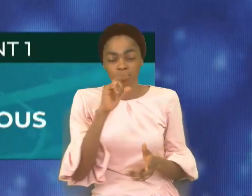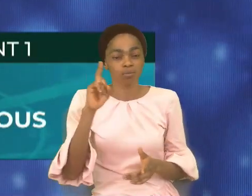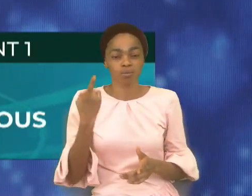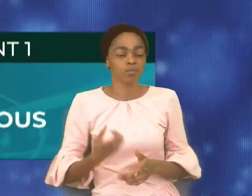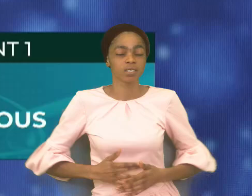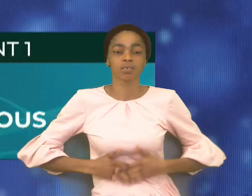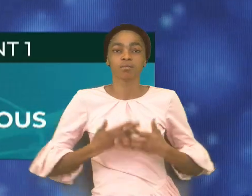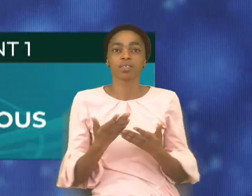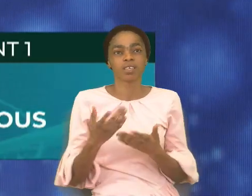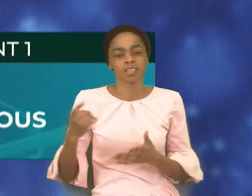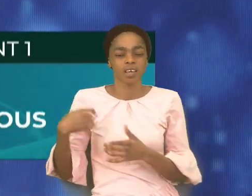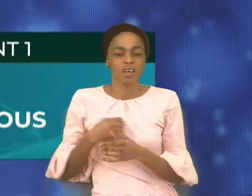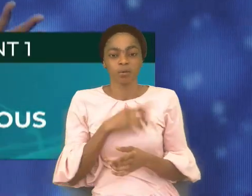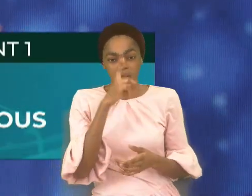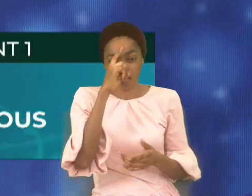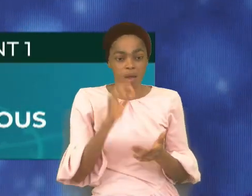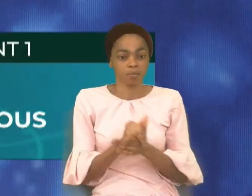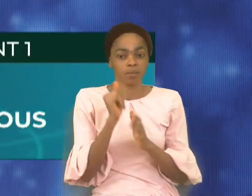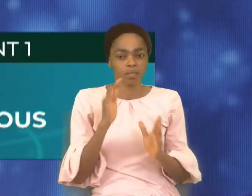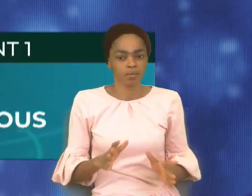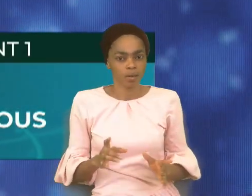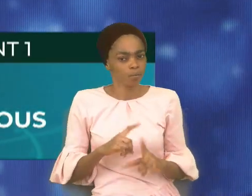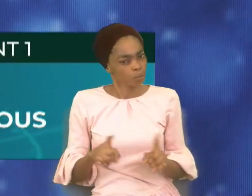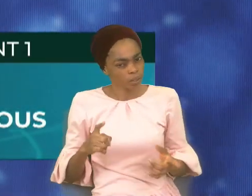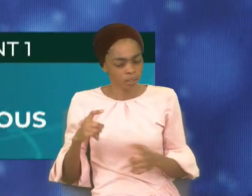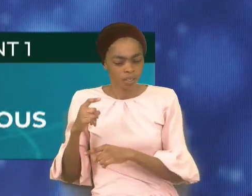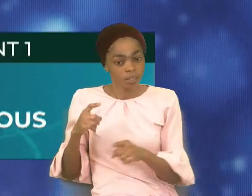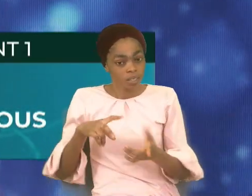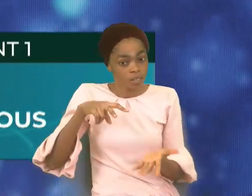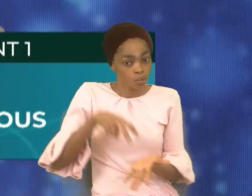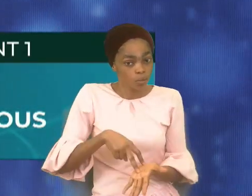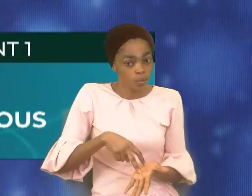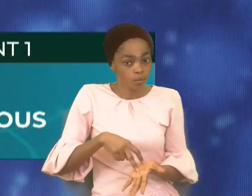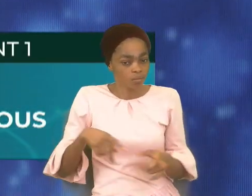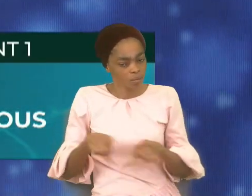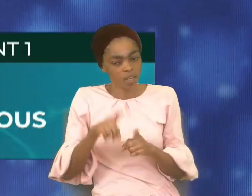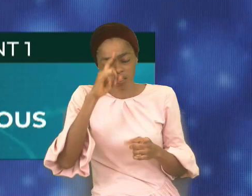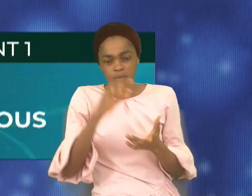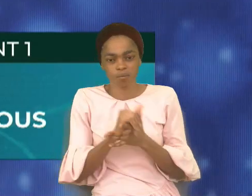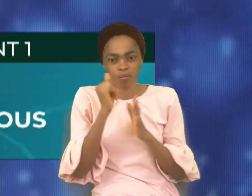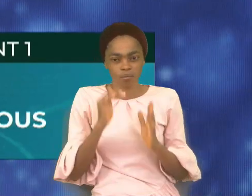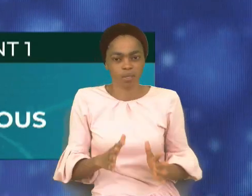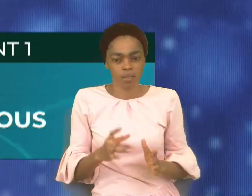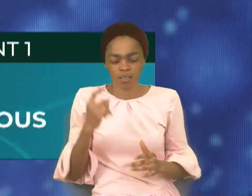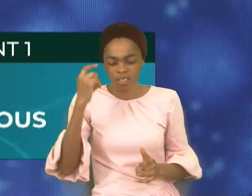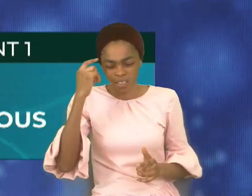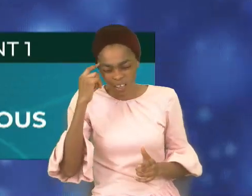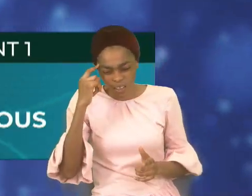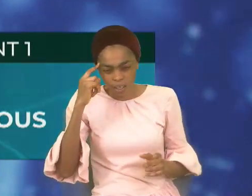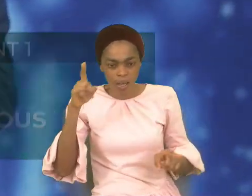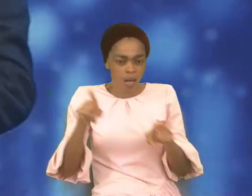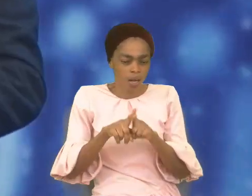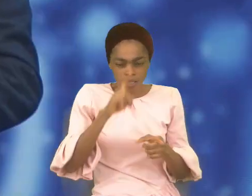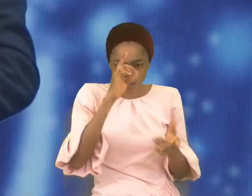as believers. They thought as believers. They decided as believers.